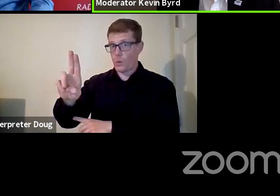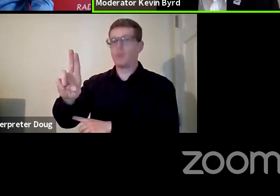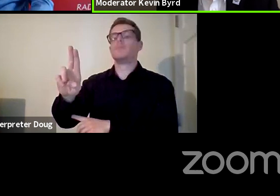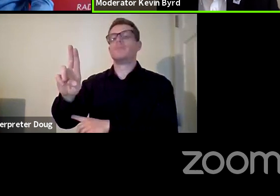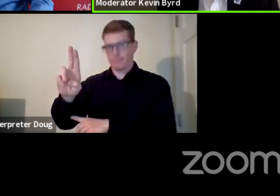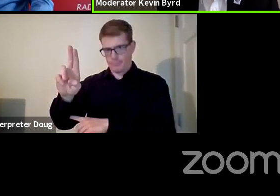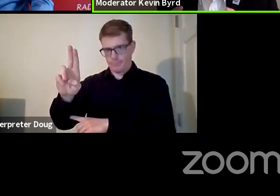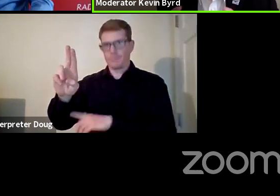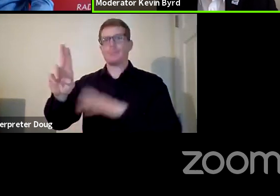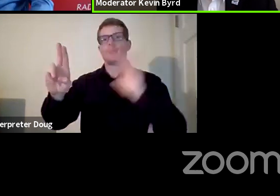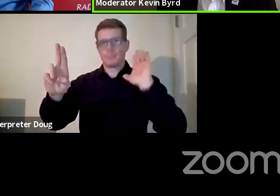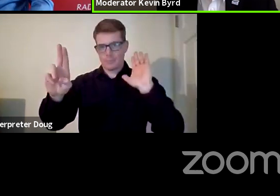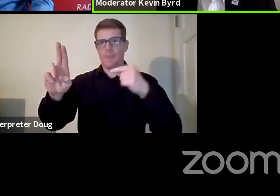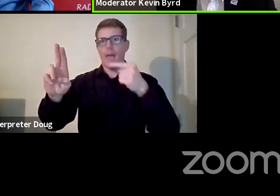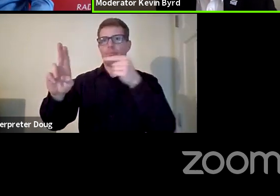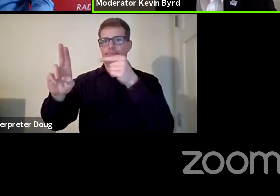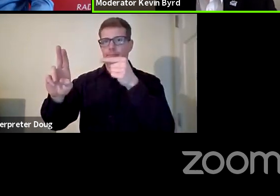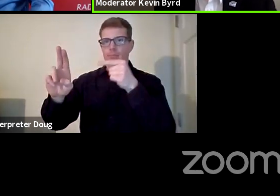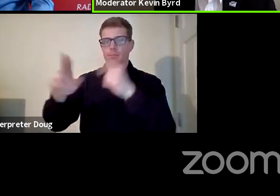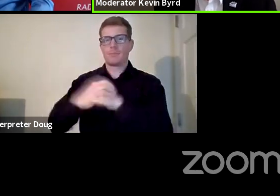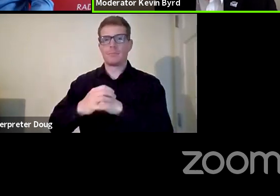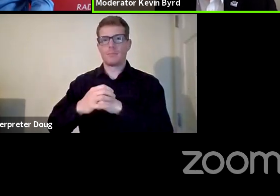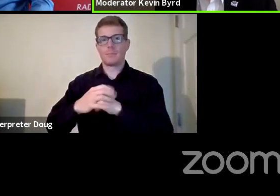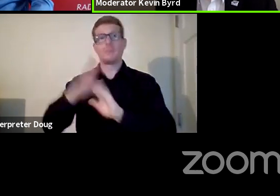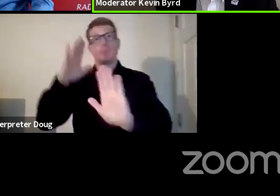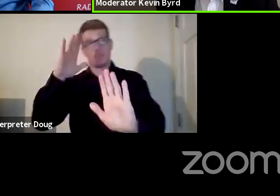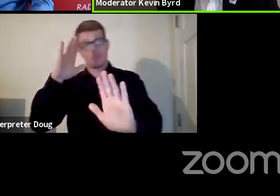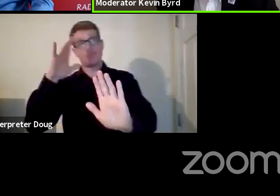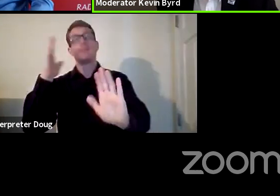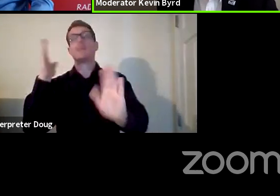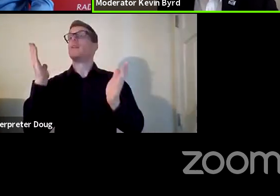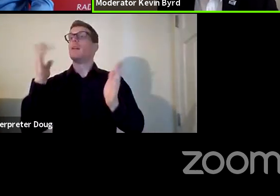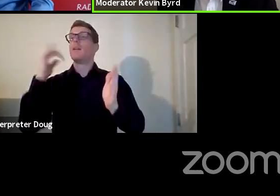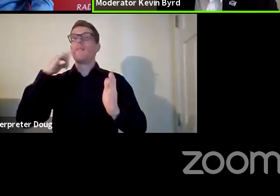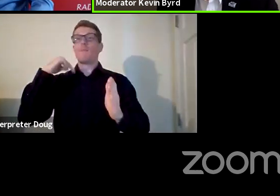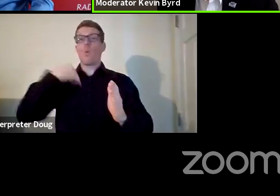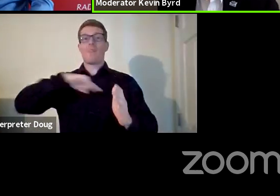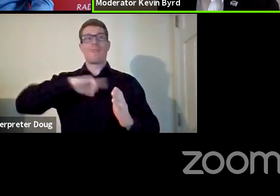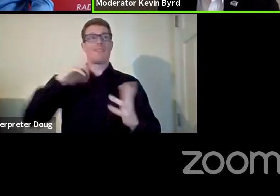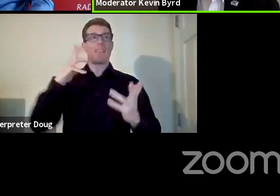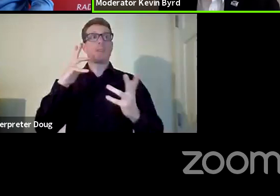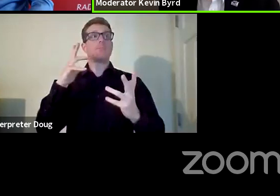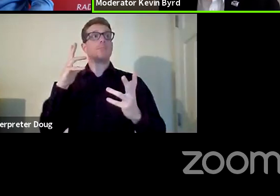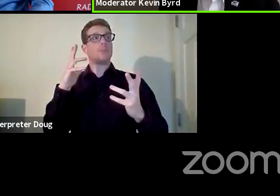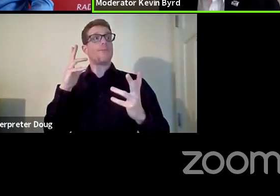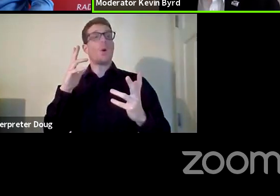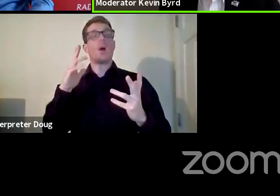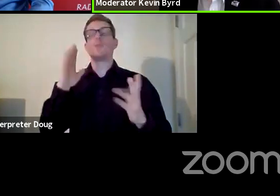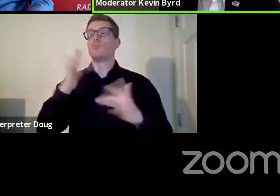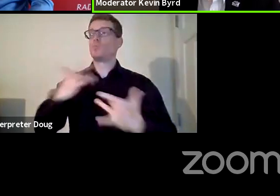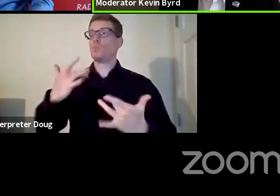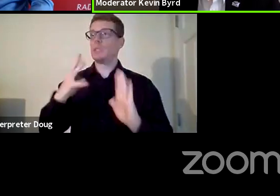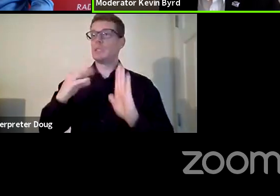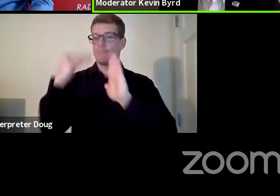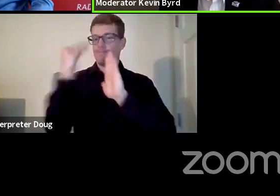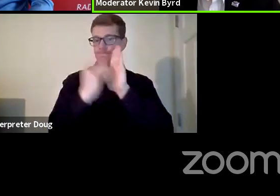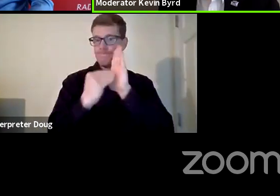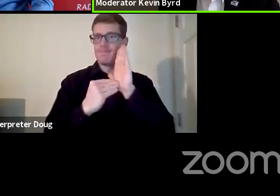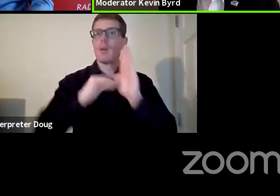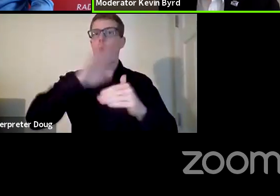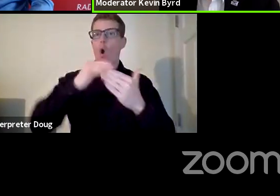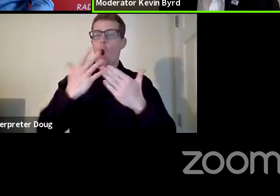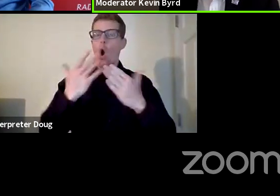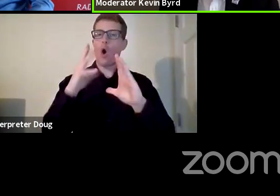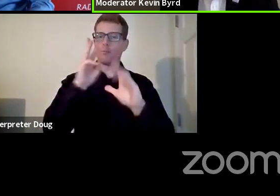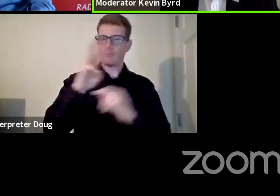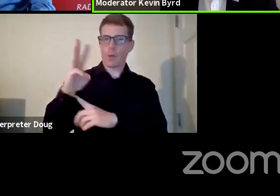discussions. So we'll make sure that we've captured the contact information in the summary if anybody wants to follow back up on that. So thank you for sharing